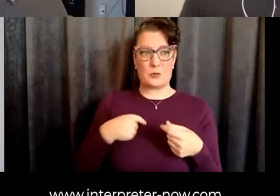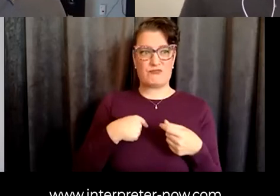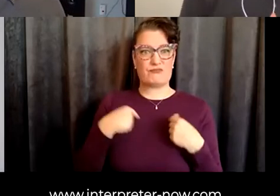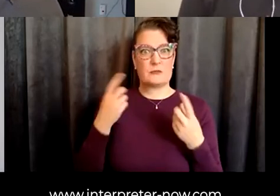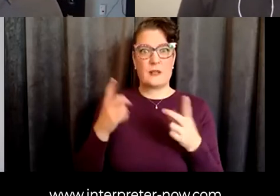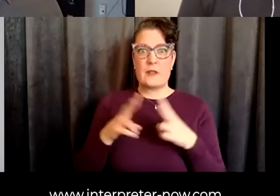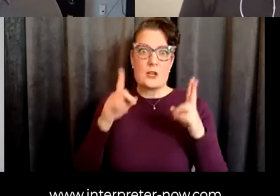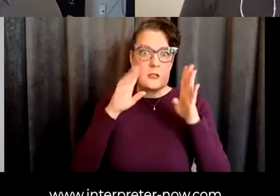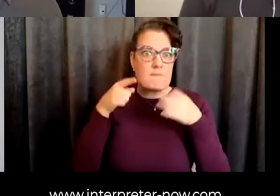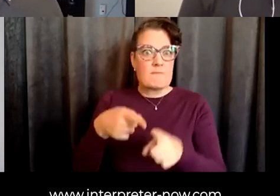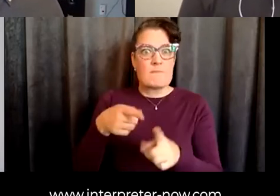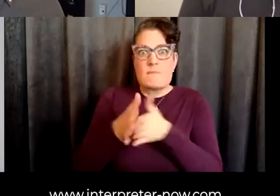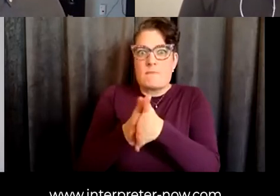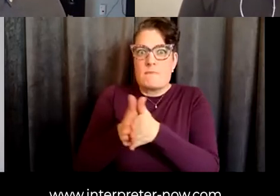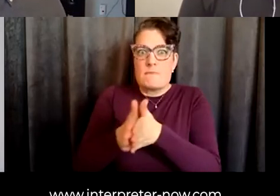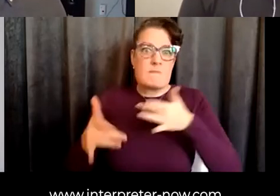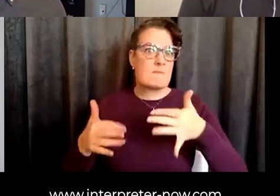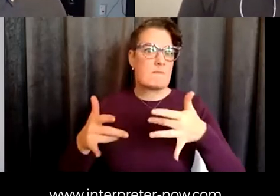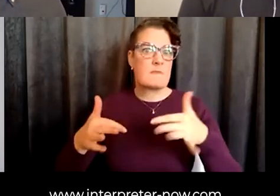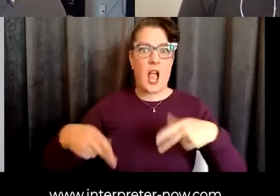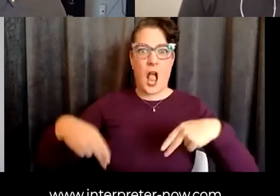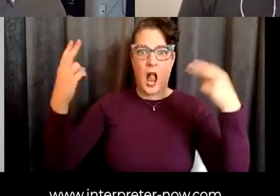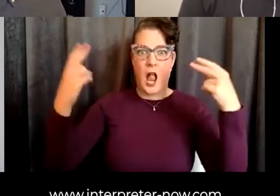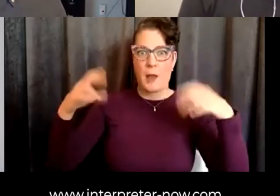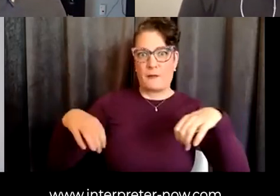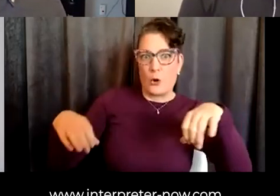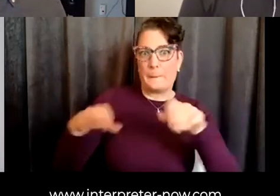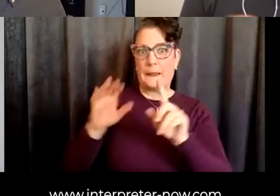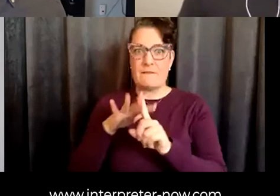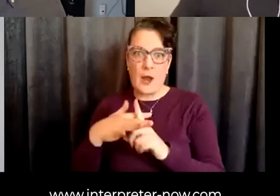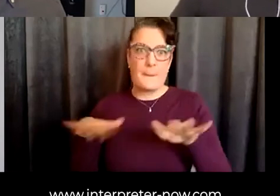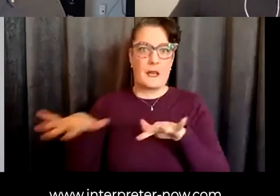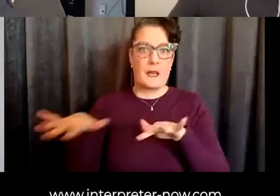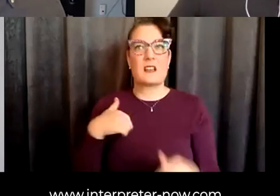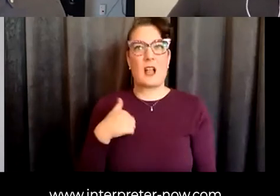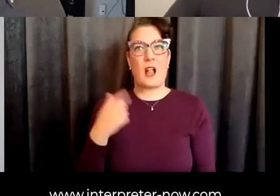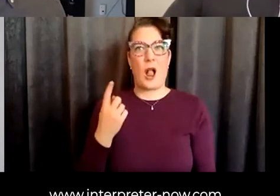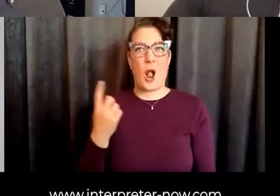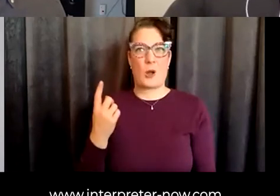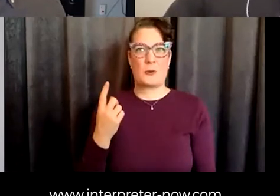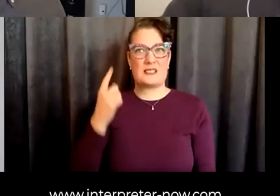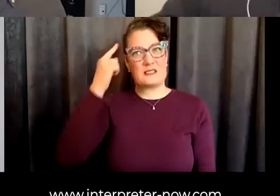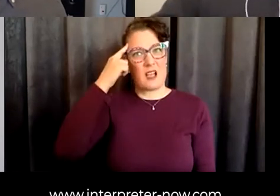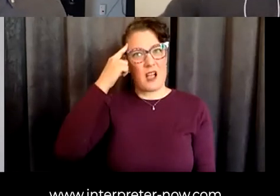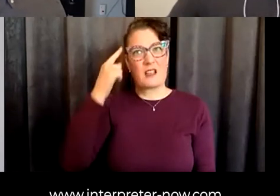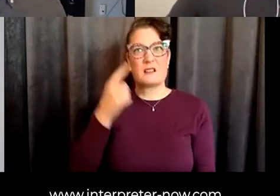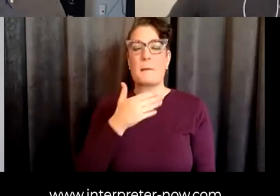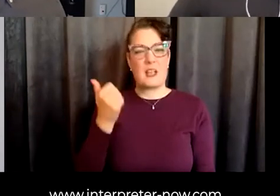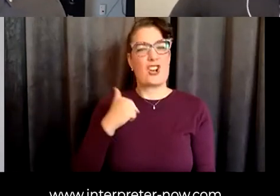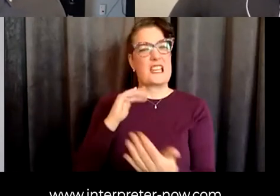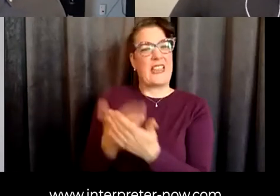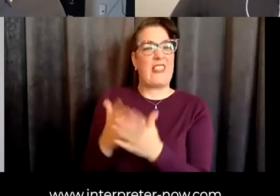driven and have been in high performing environments, I've always looked that better often than not is to get somewhere faster and